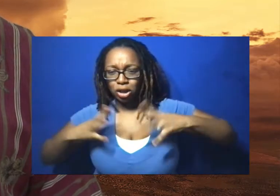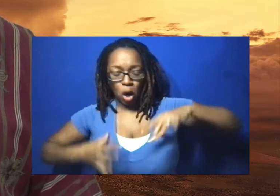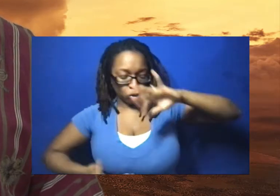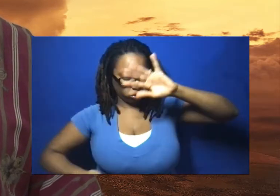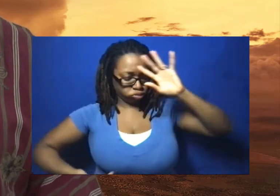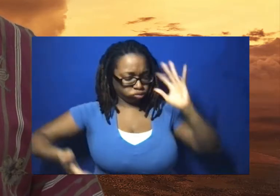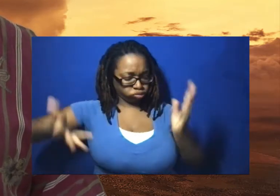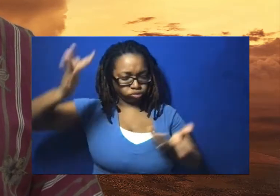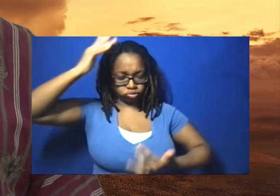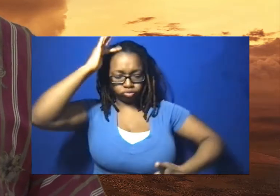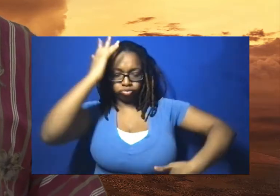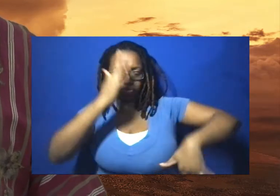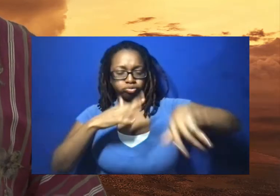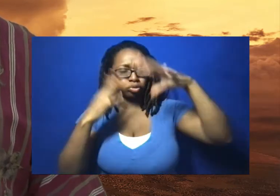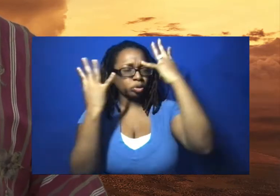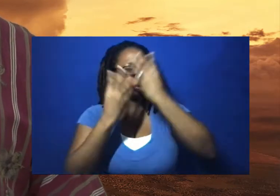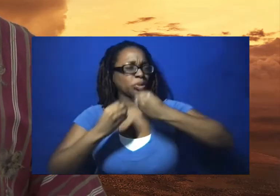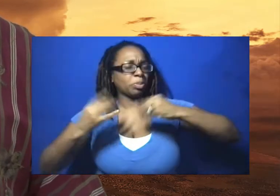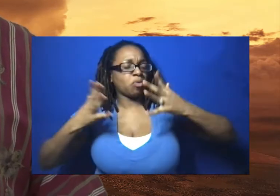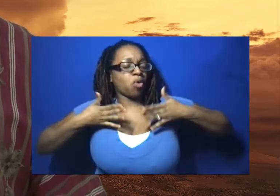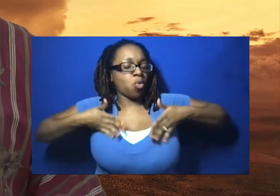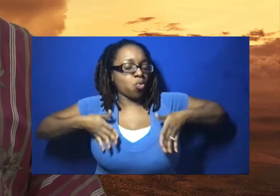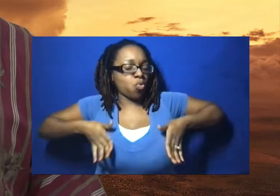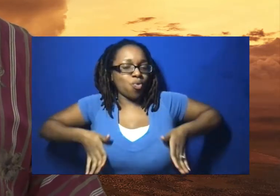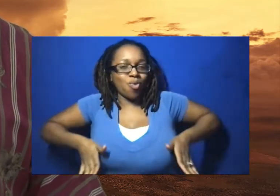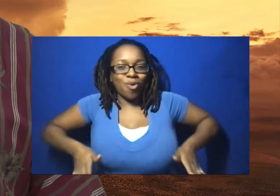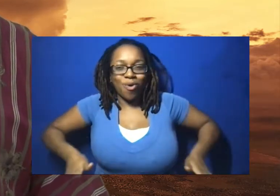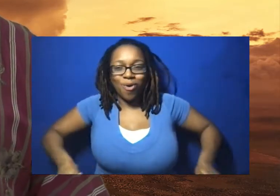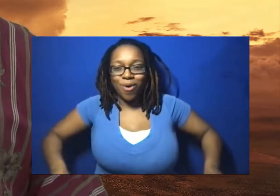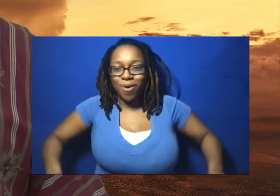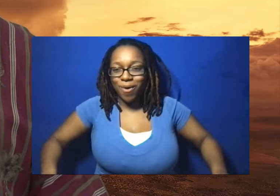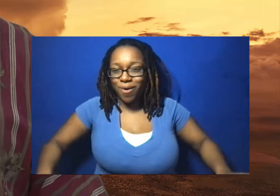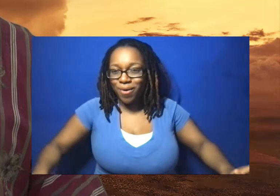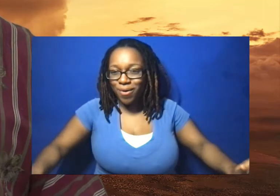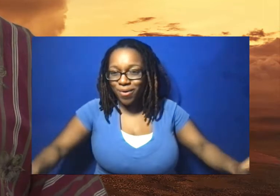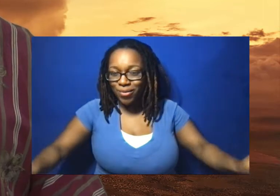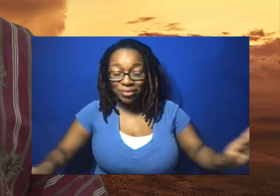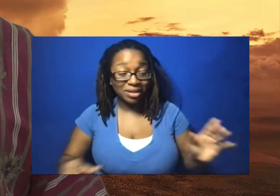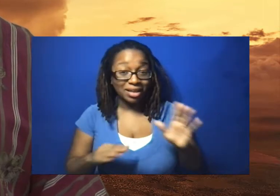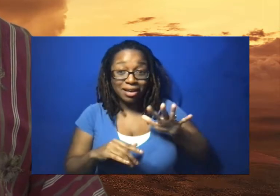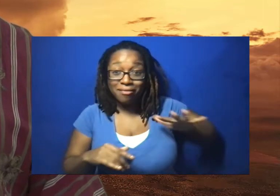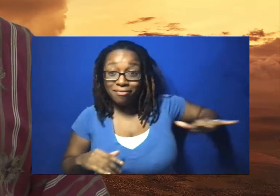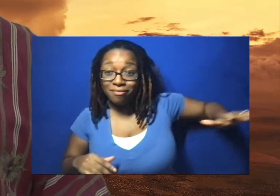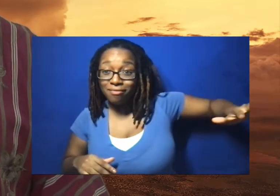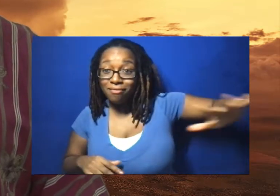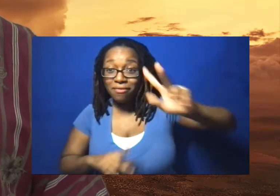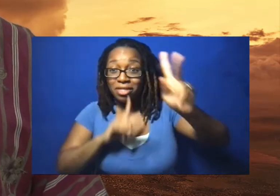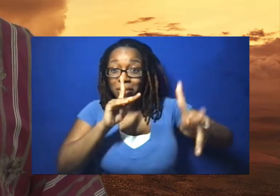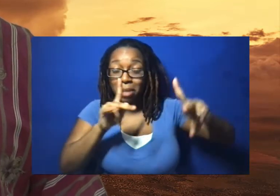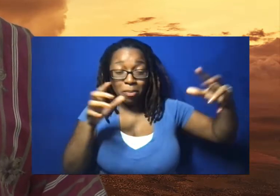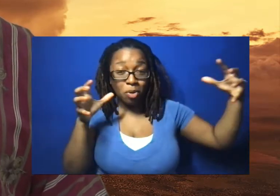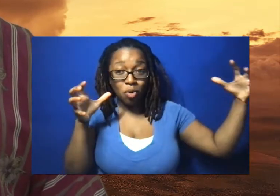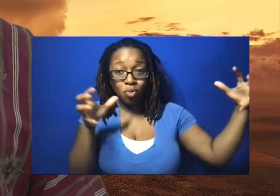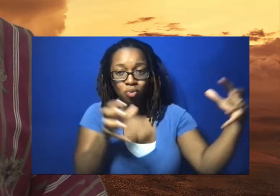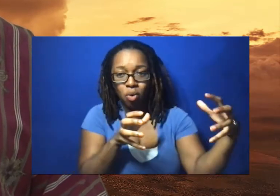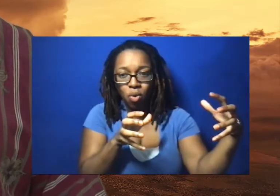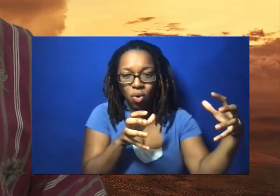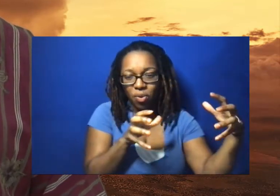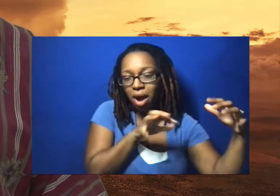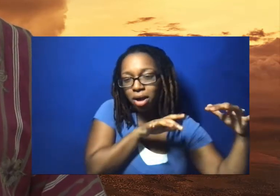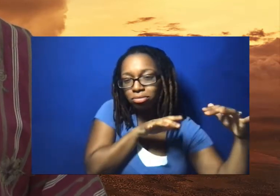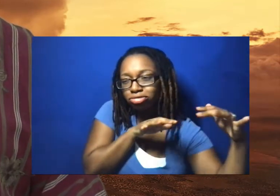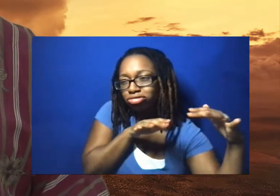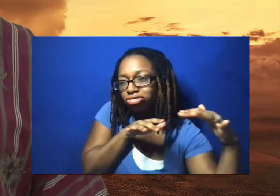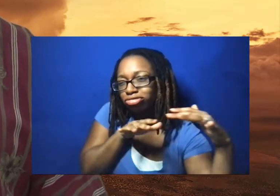robes. Well, all of the people gathered around Mufunga, smiling and